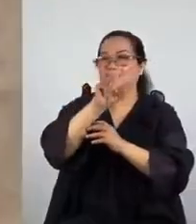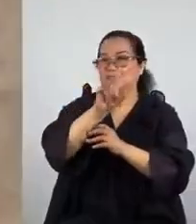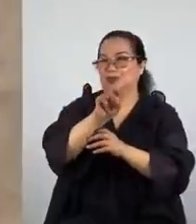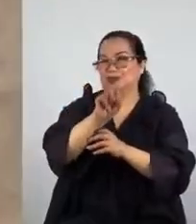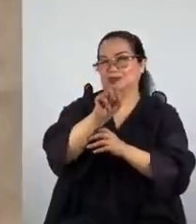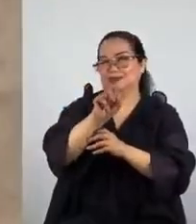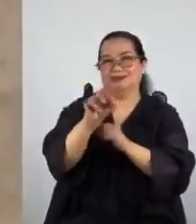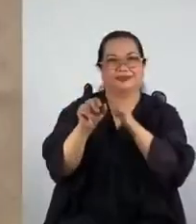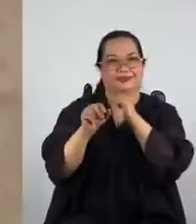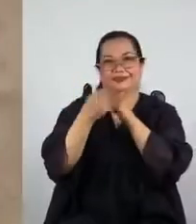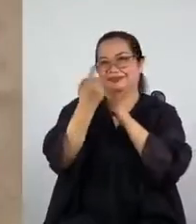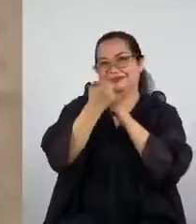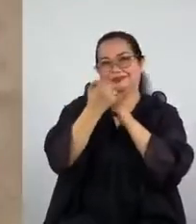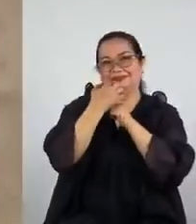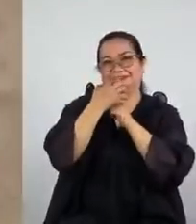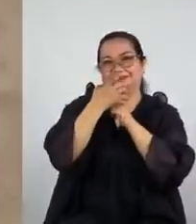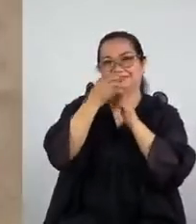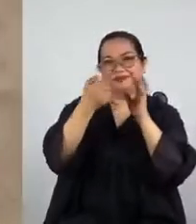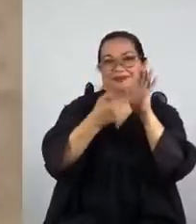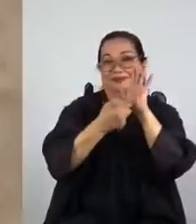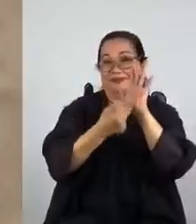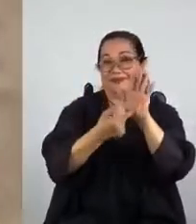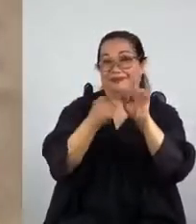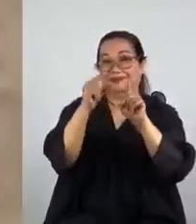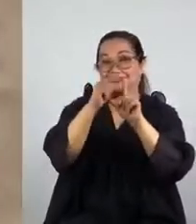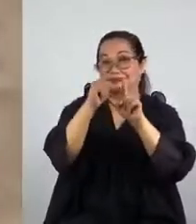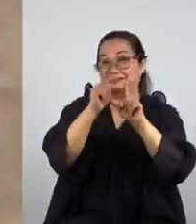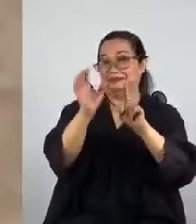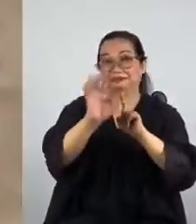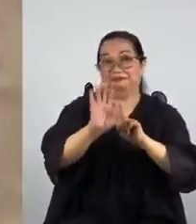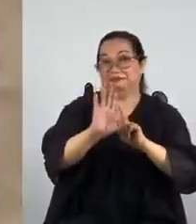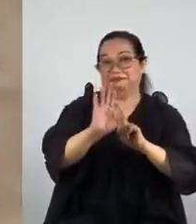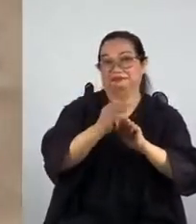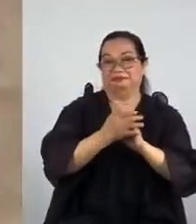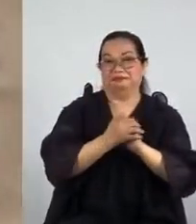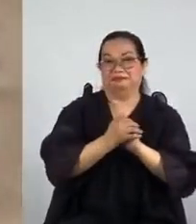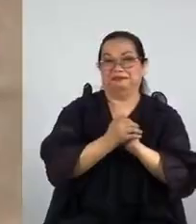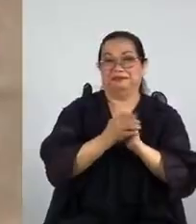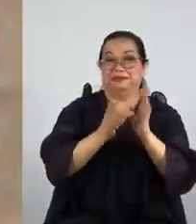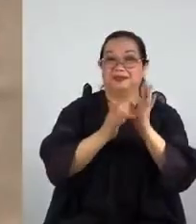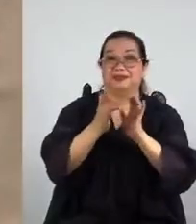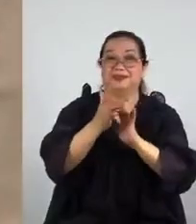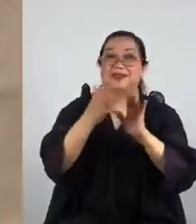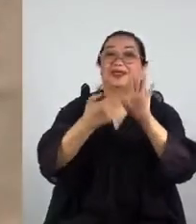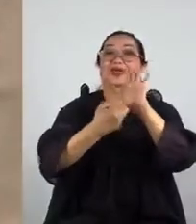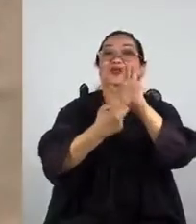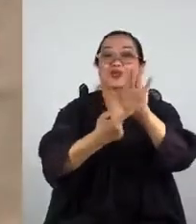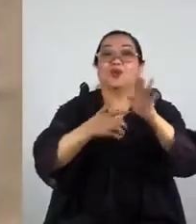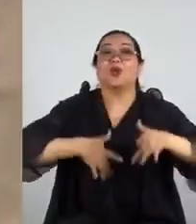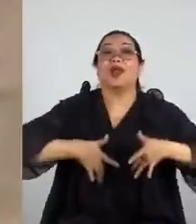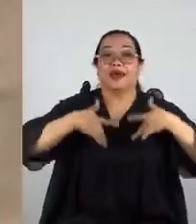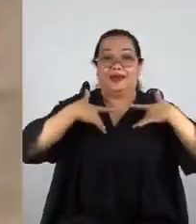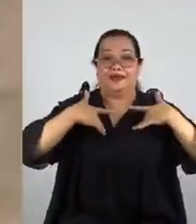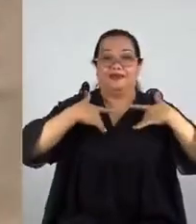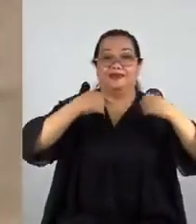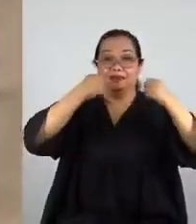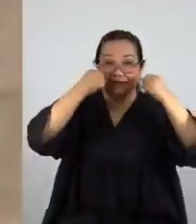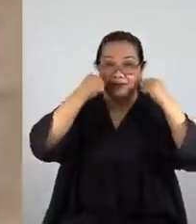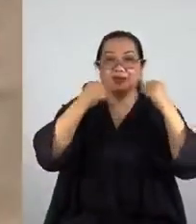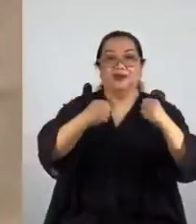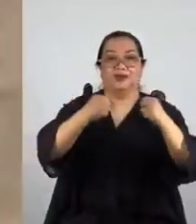He not only spoke stirring words as Churchill did, Jesus showed steadfast